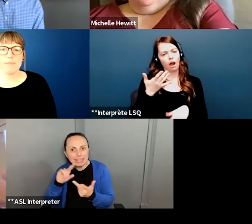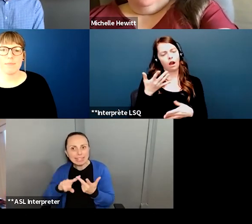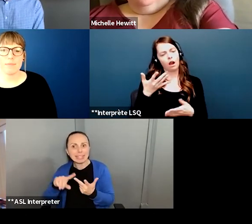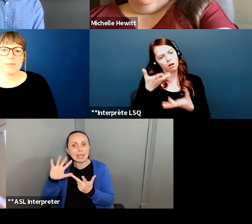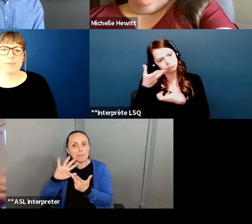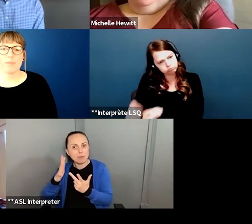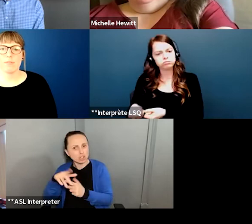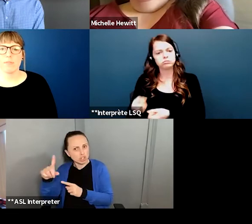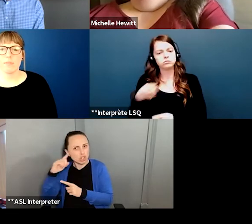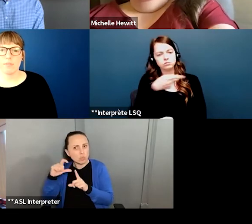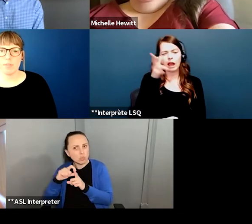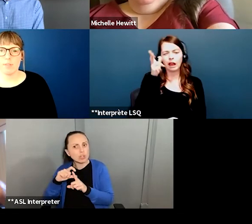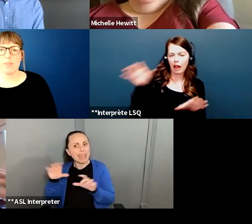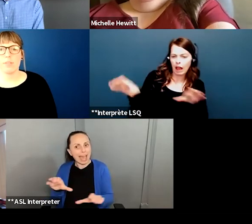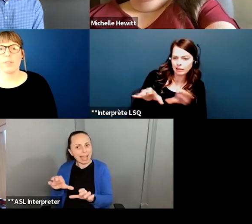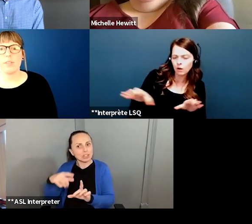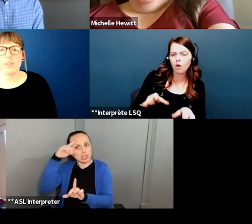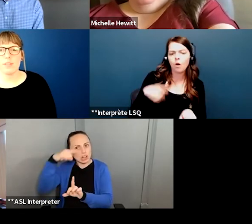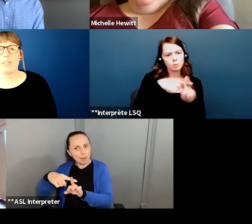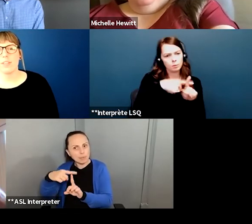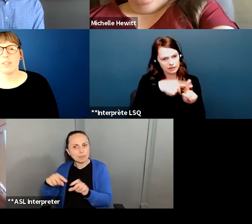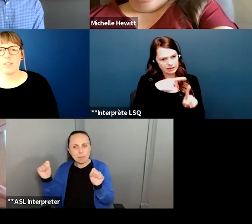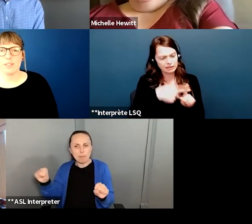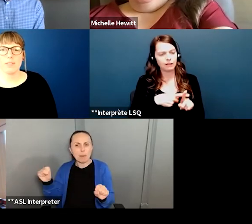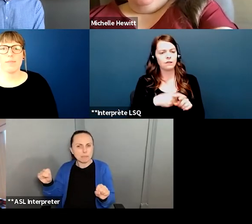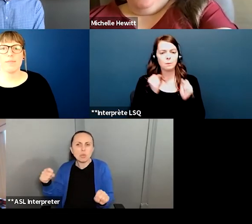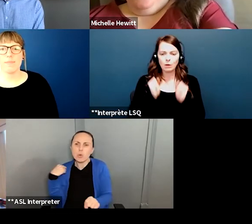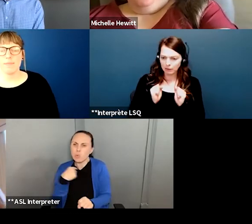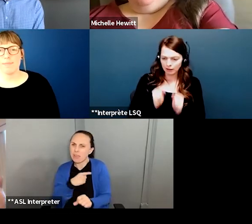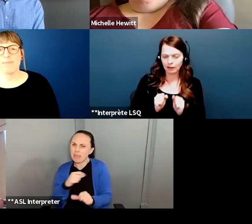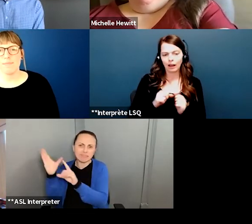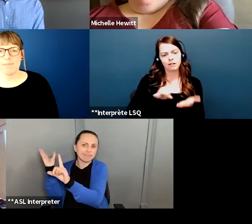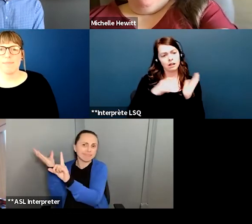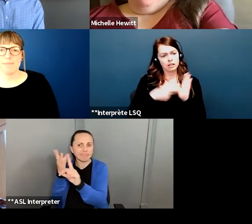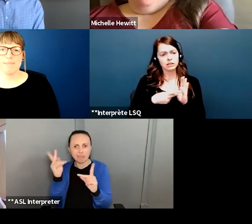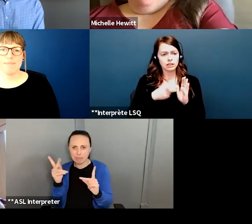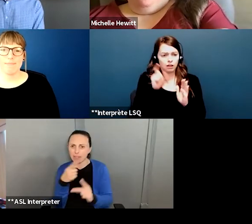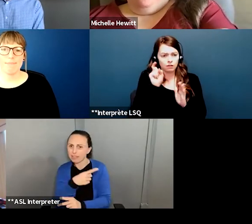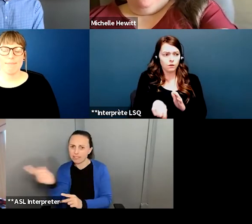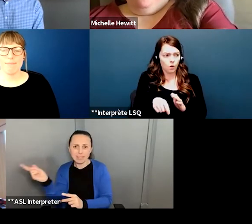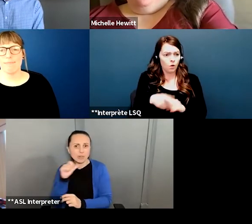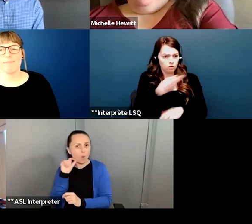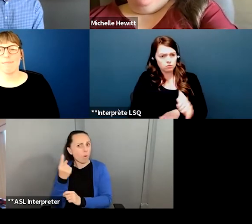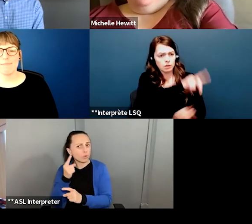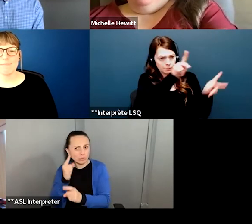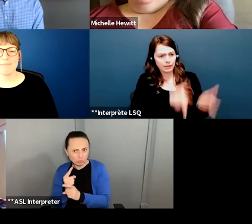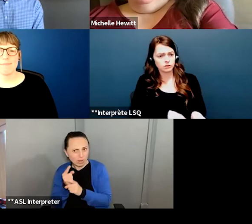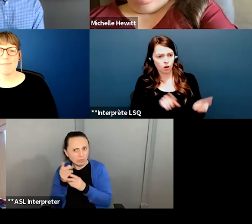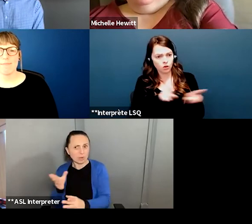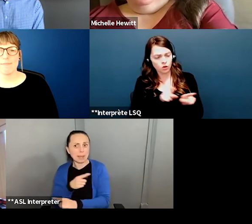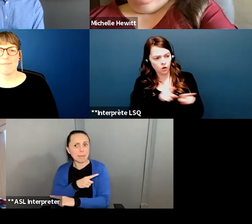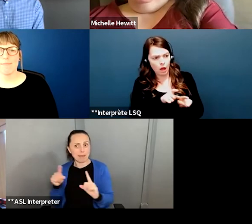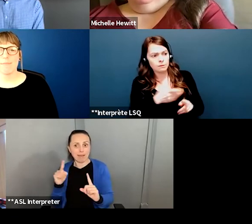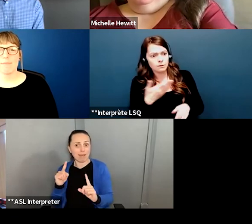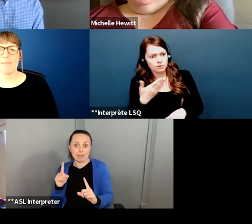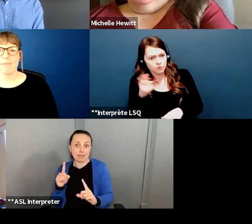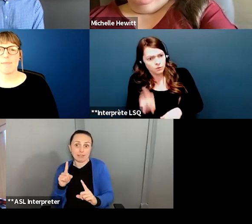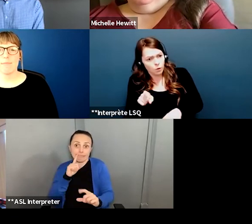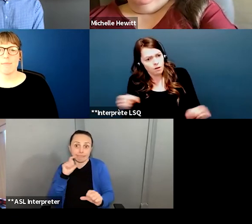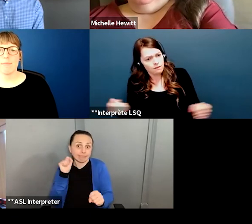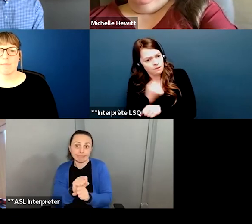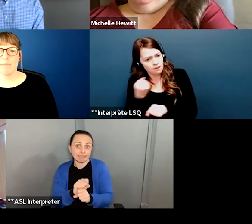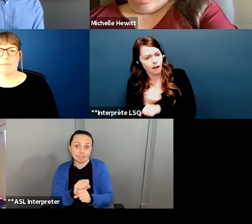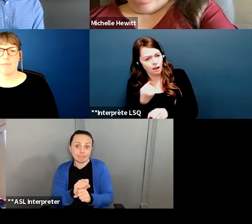like action, optimism, possibilities. We've got to convince people this is not only the right thing to do, but it's going to be